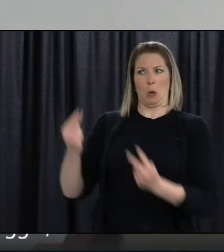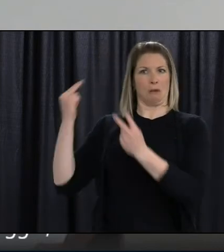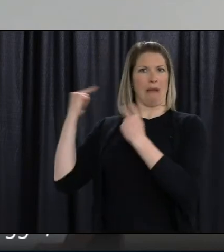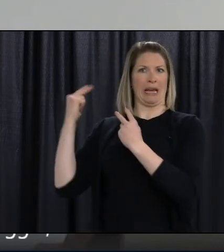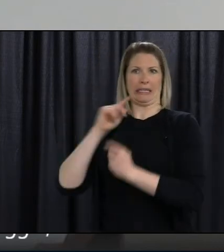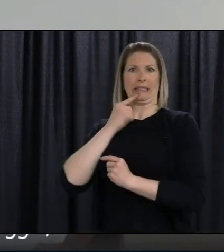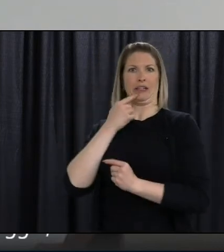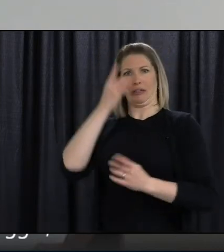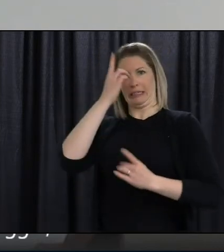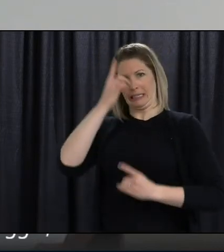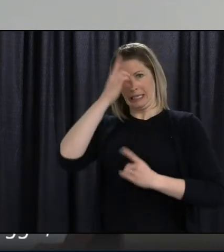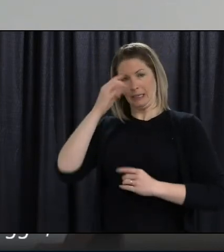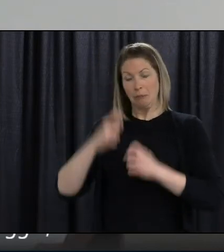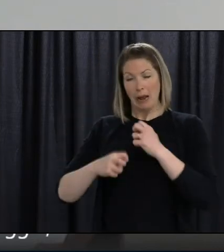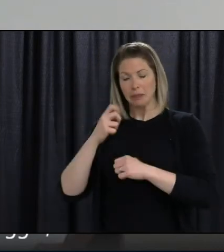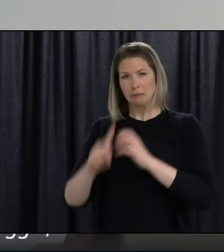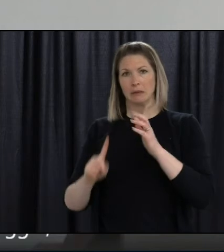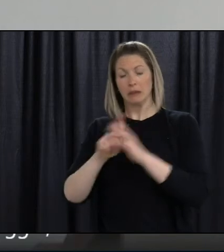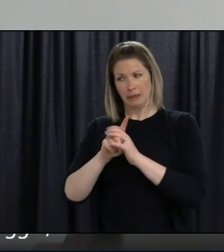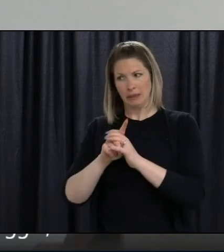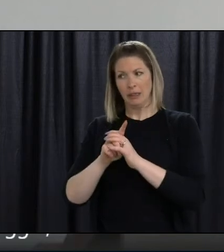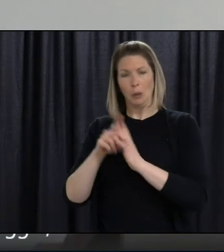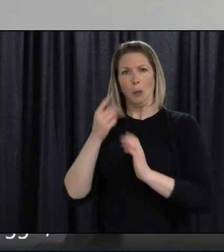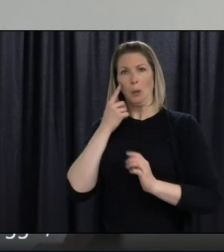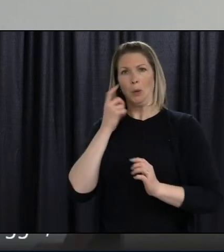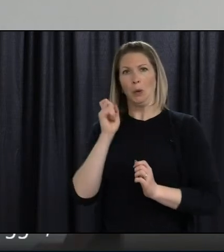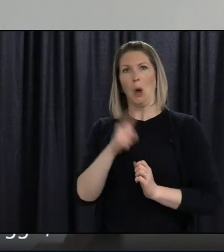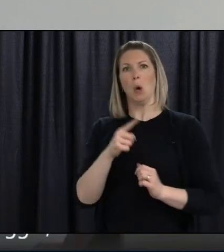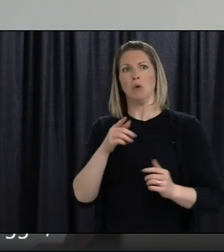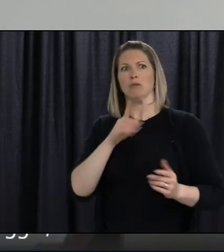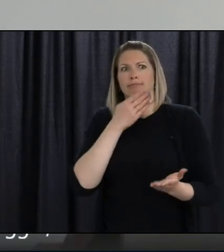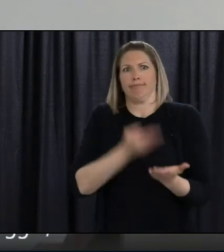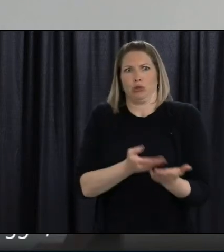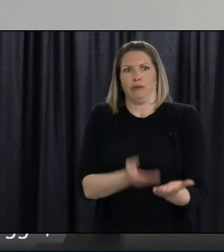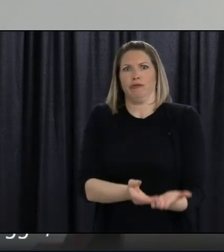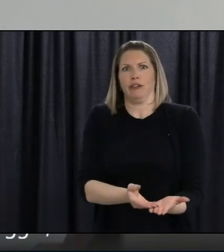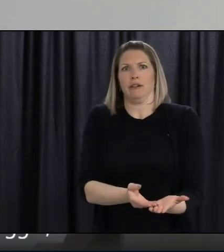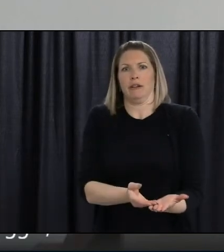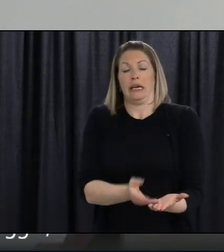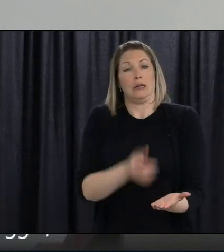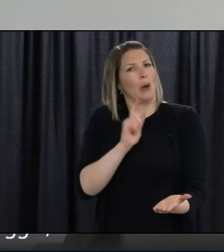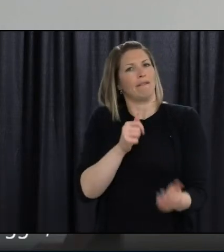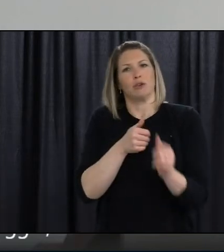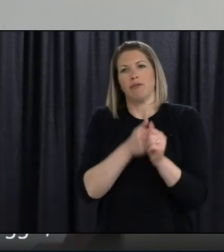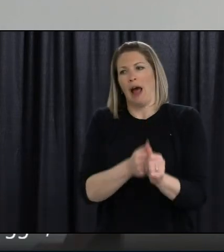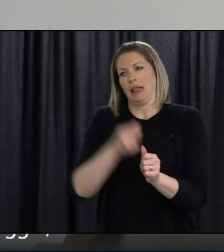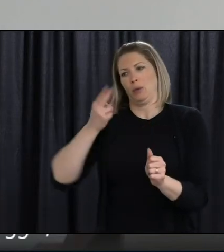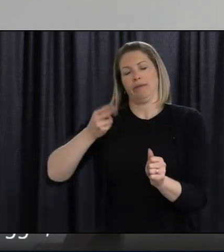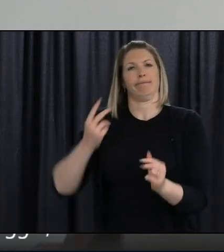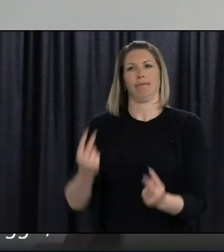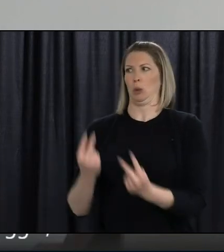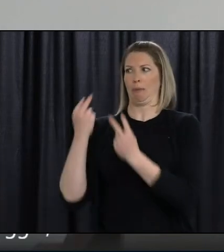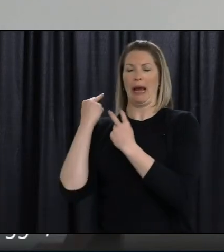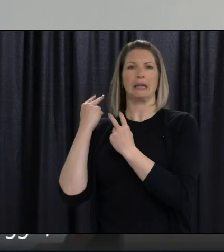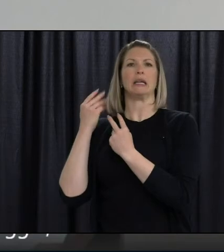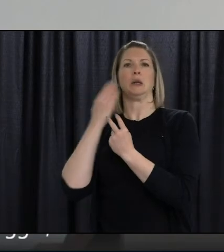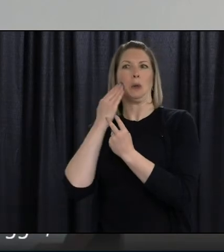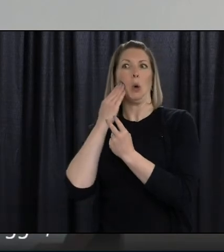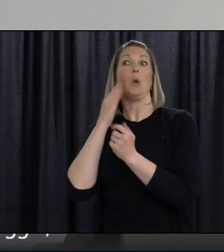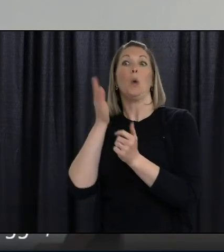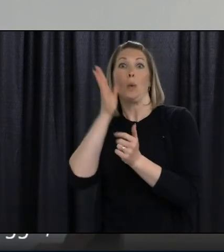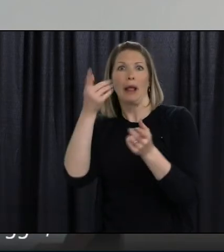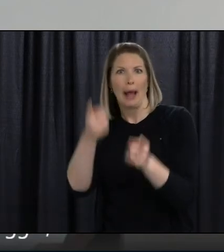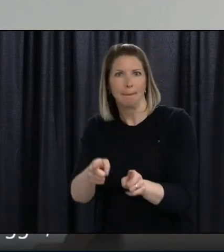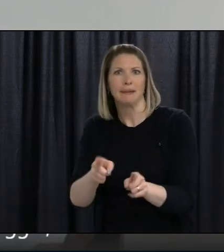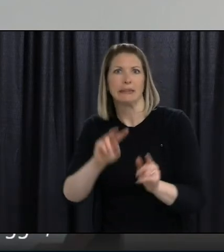have capacity, we will run out of the ability to look after sick patients very quickly. You saw the PHAC and the